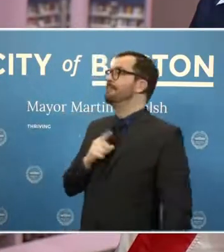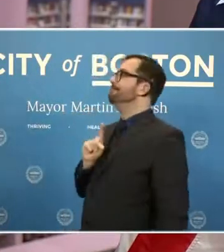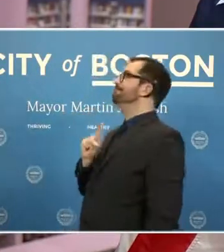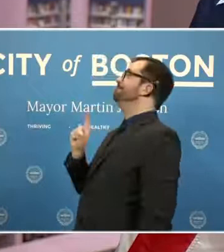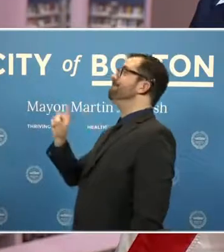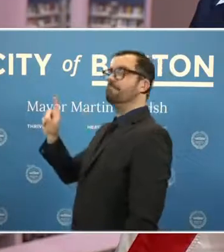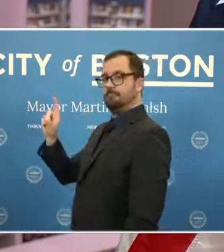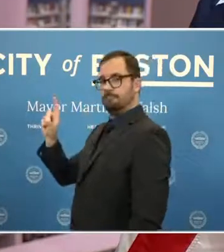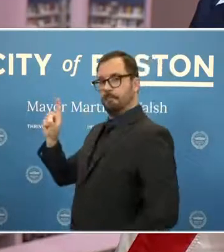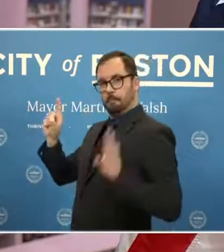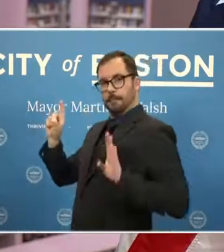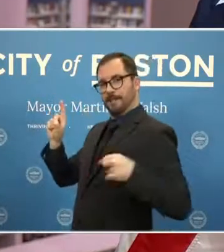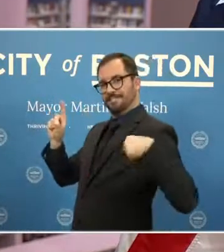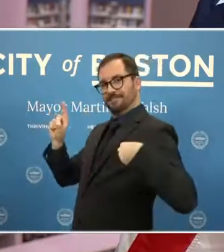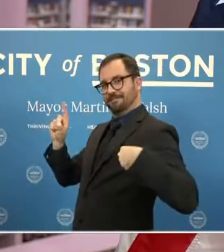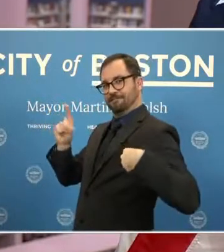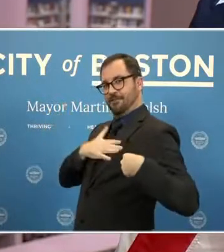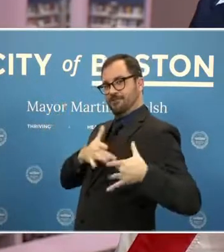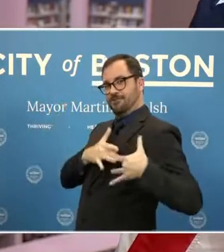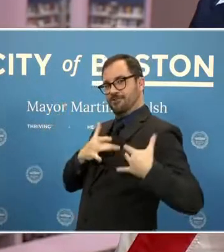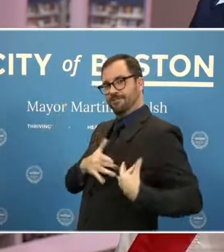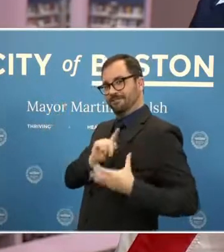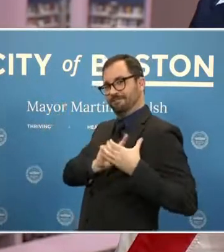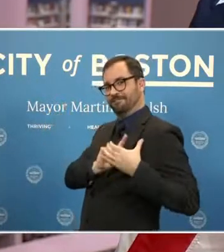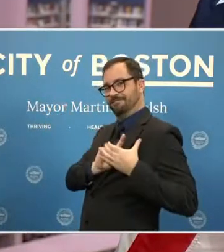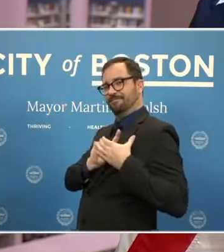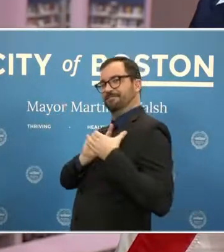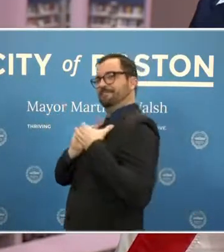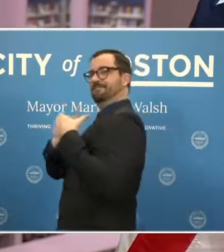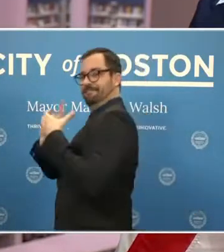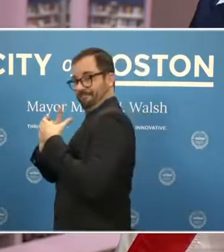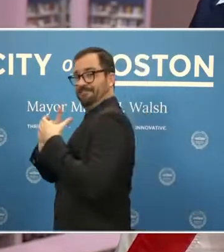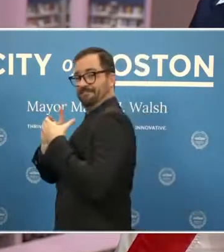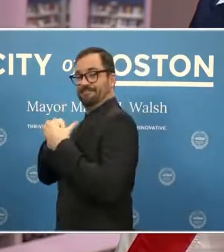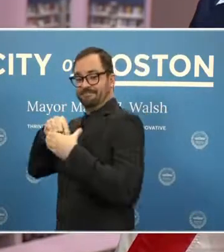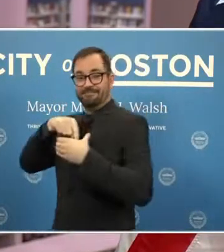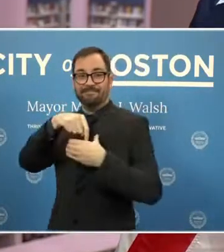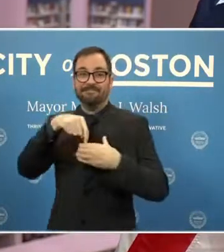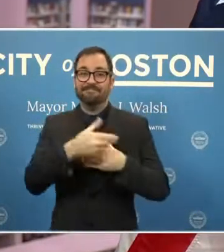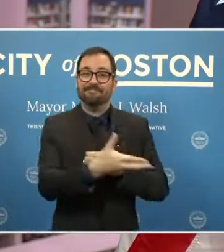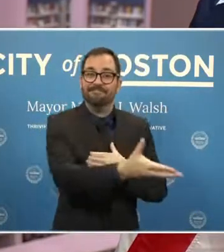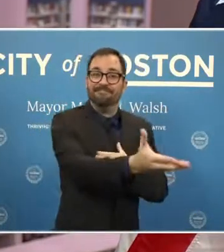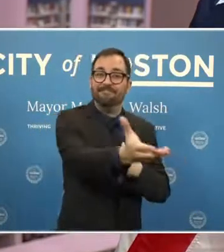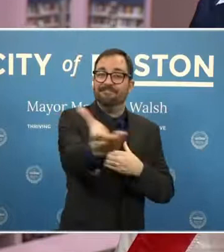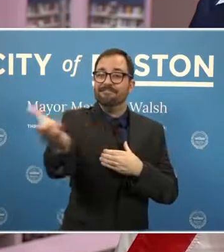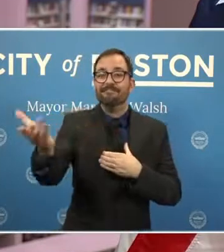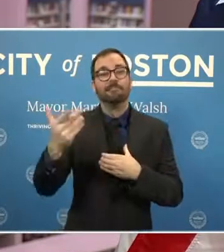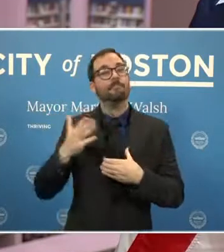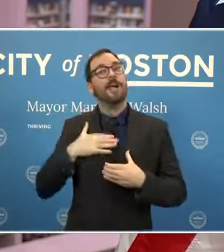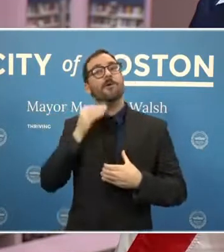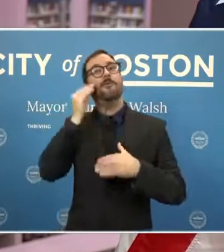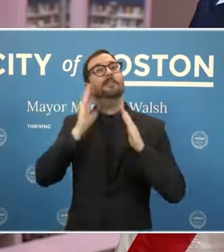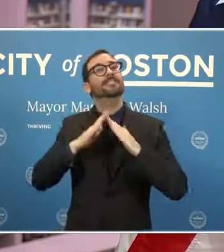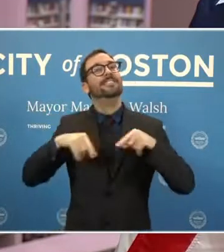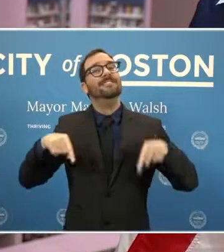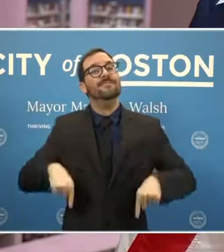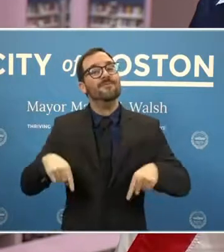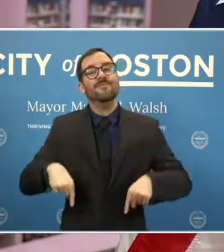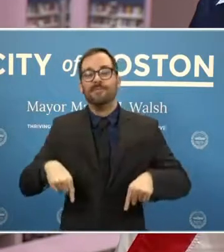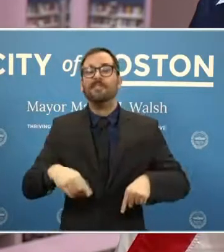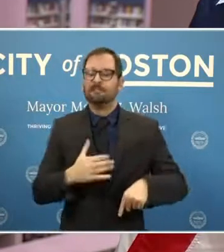me. This city is not just my hometown, it's my heart. It's my mother and father's kitchen table at Taft